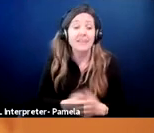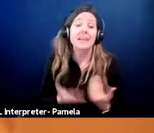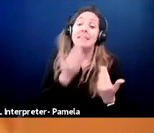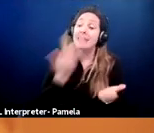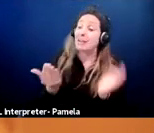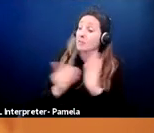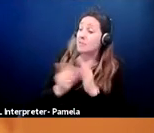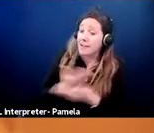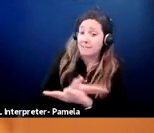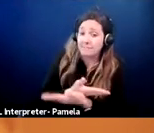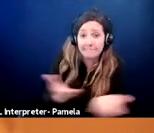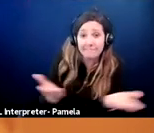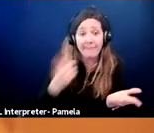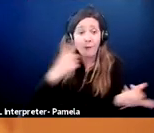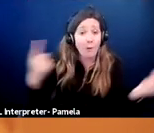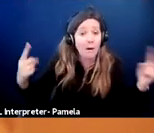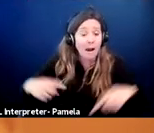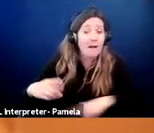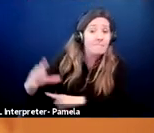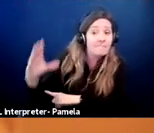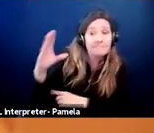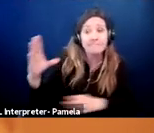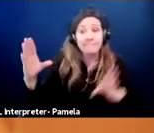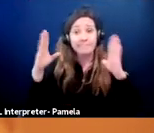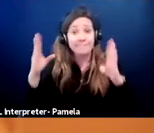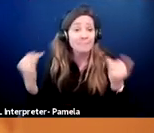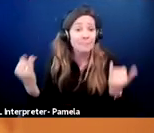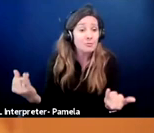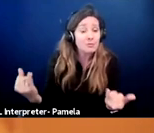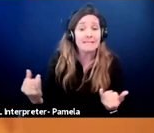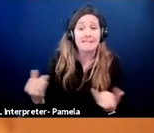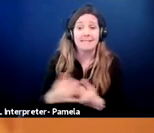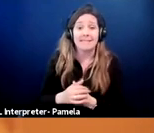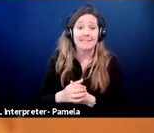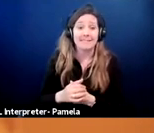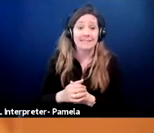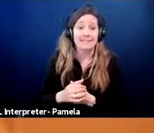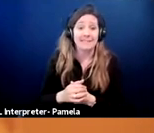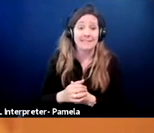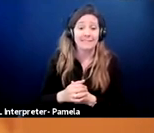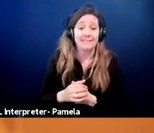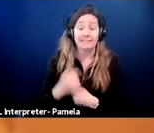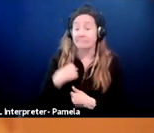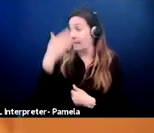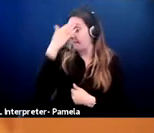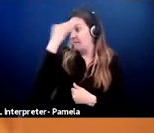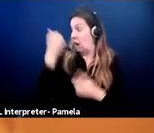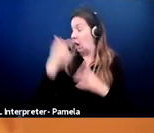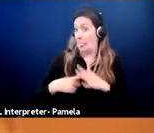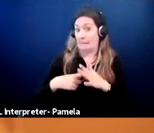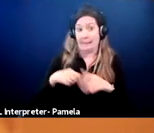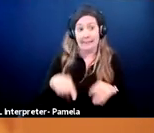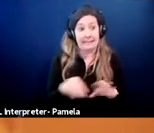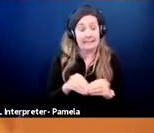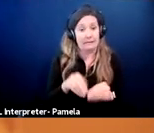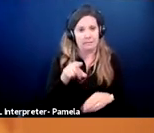very much, everyone, for joining today. There's something that I totally forgot to do at the beginning of this session.